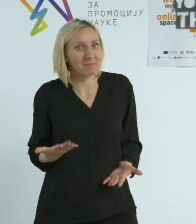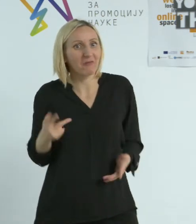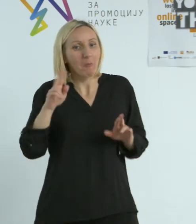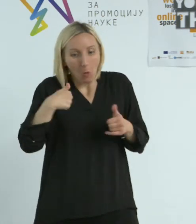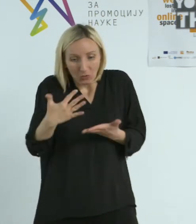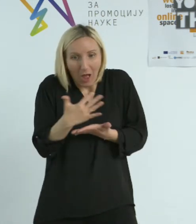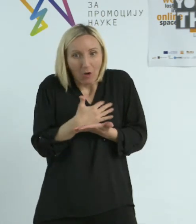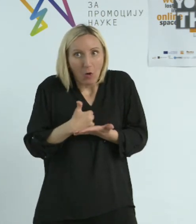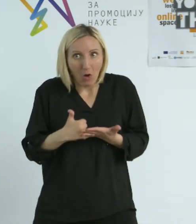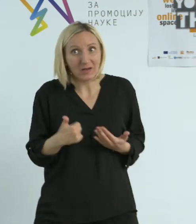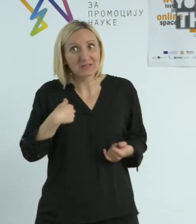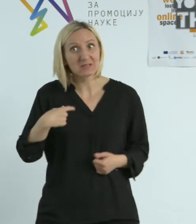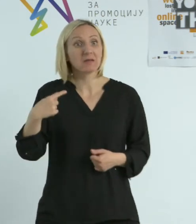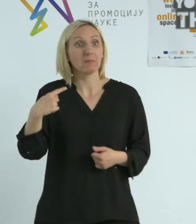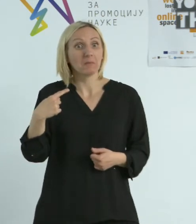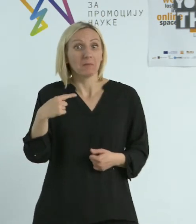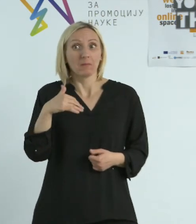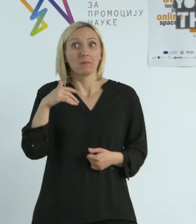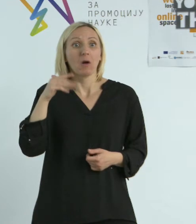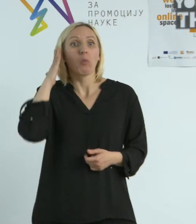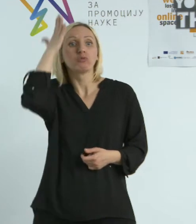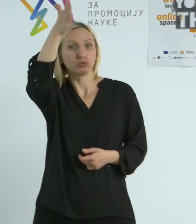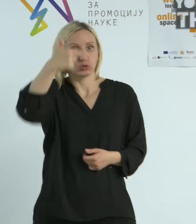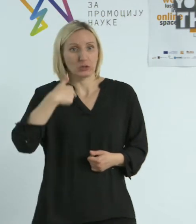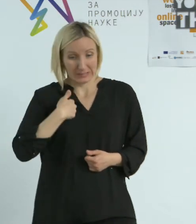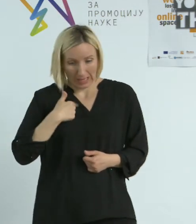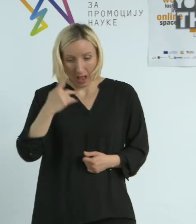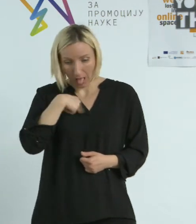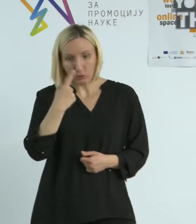I think I'm going to use it some time in the future.